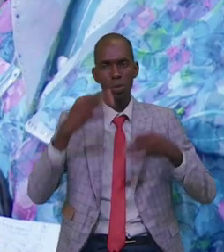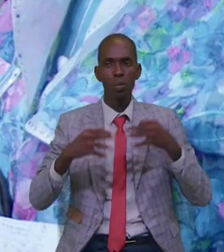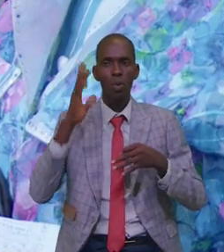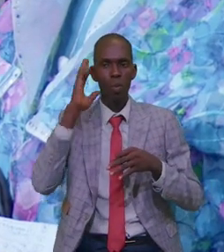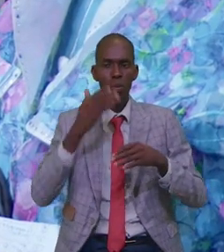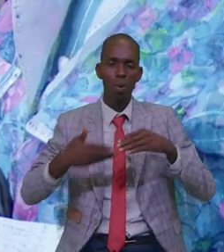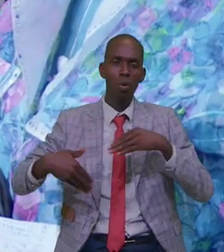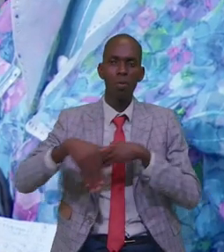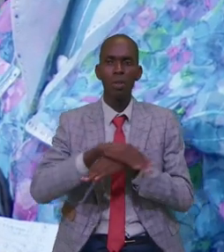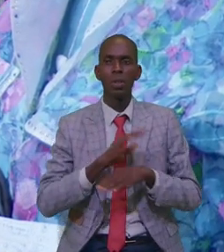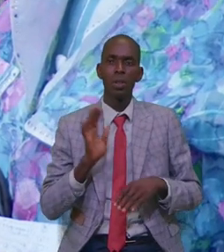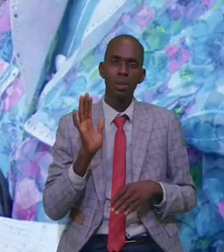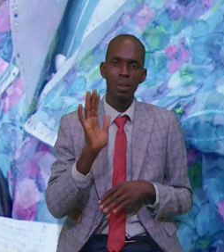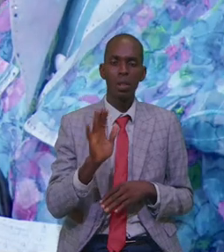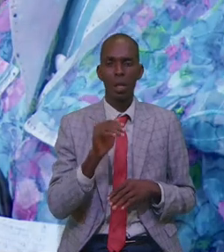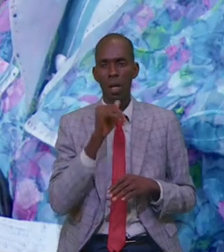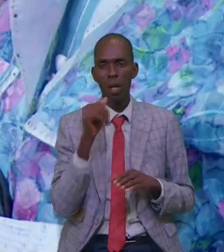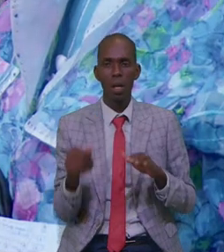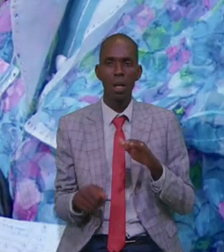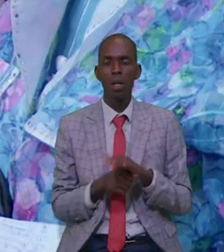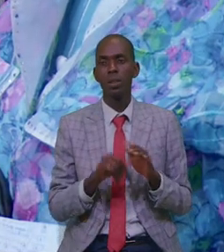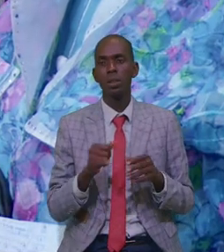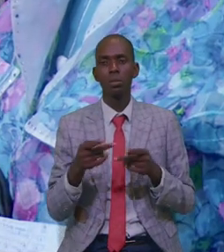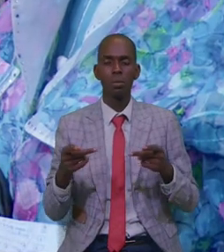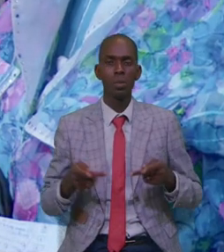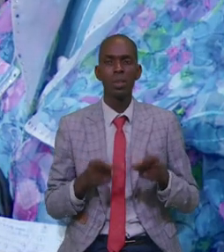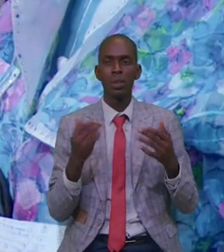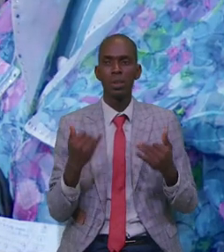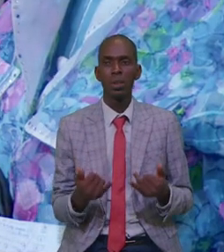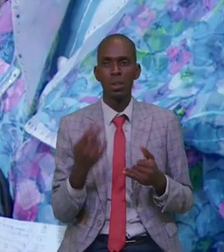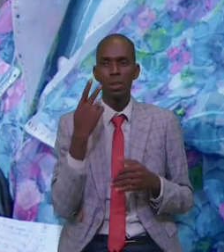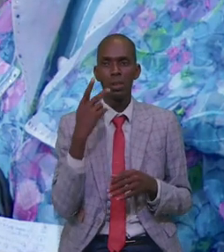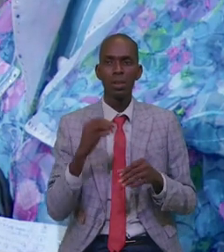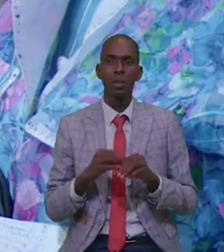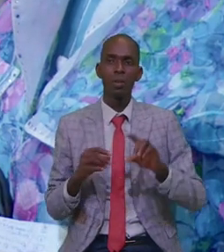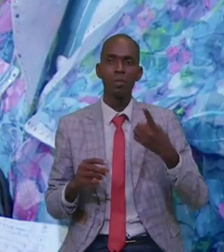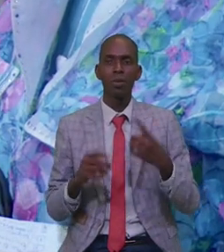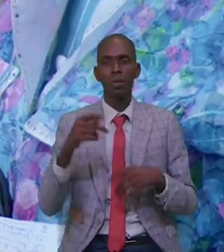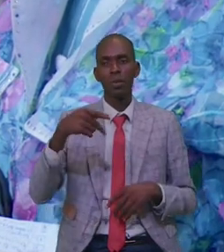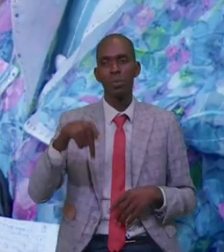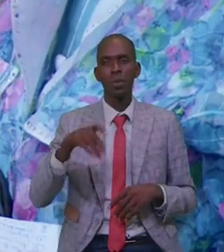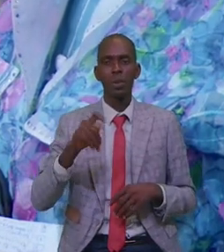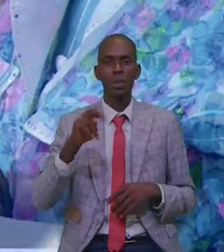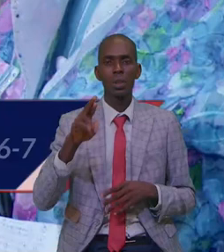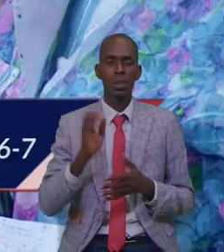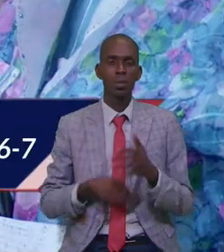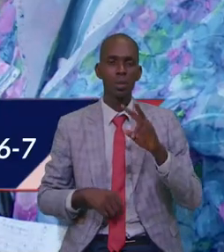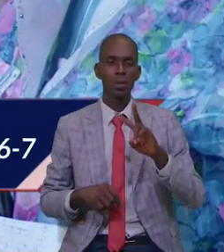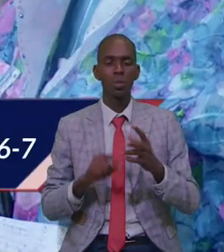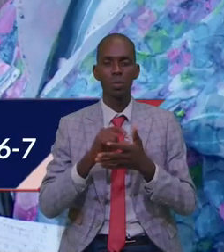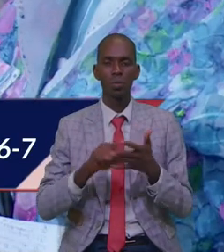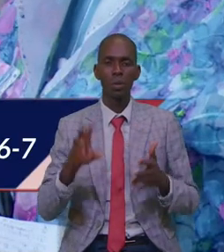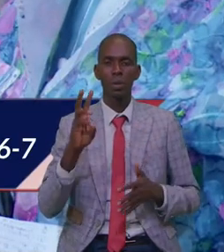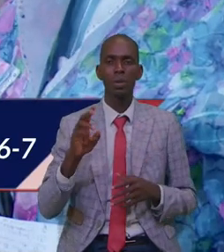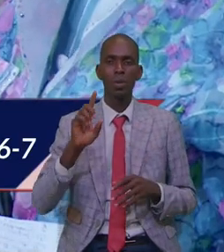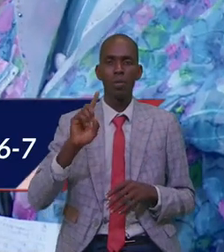their hiding place. We're looking at this now in 1 Peter chapter 2 verse 6. In 1 Peter